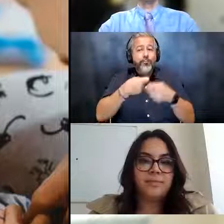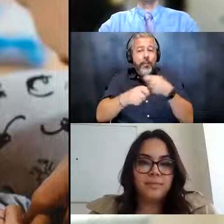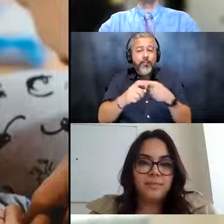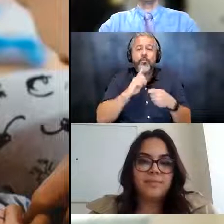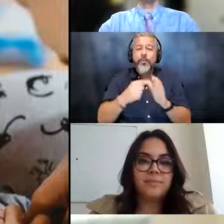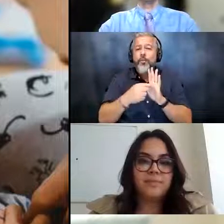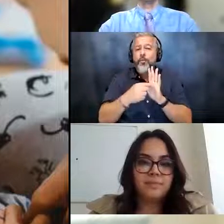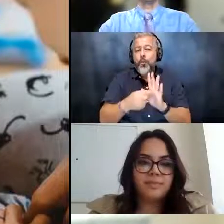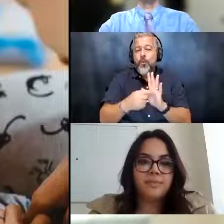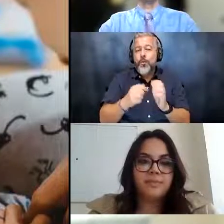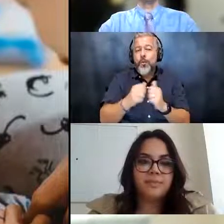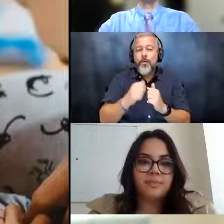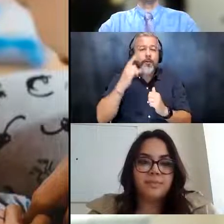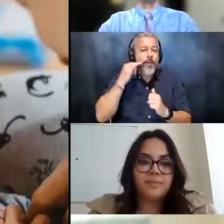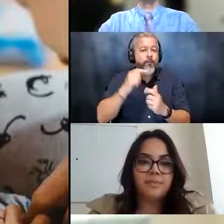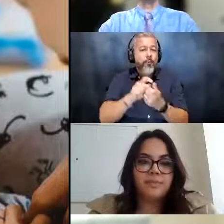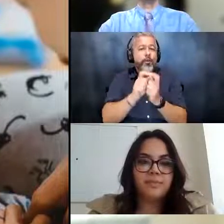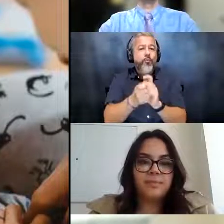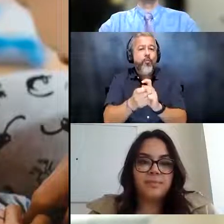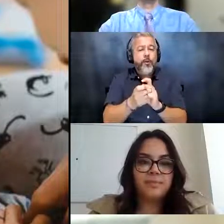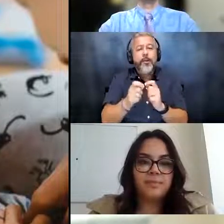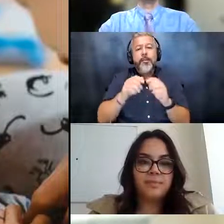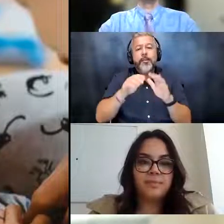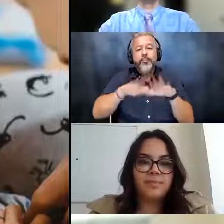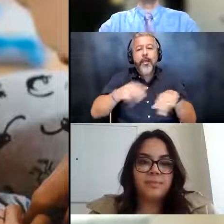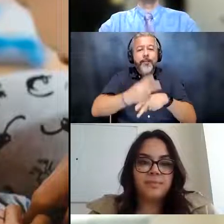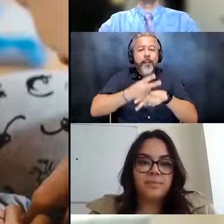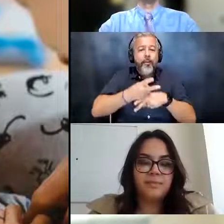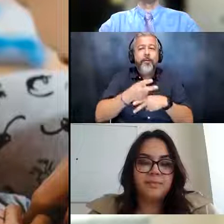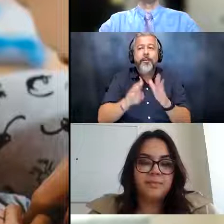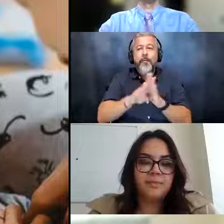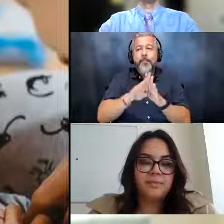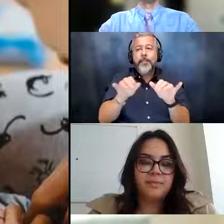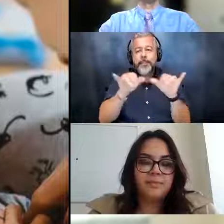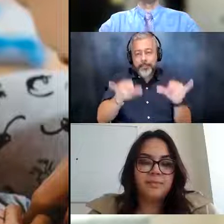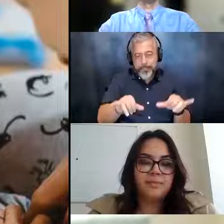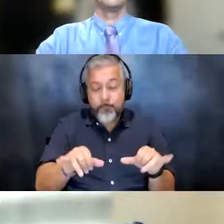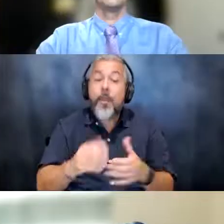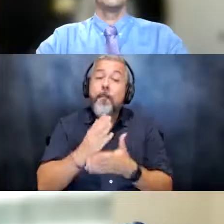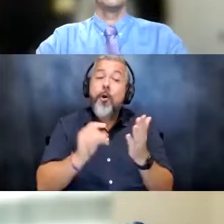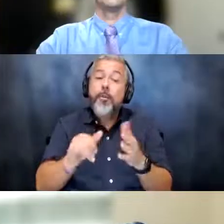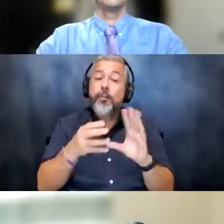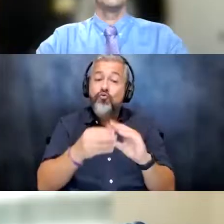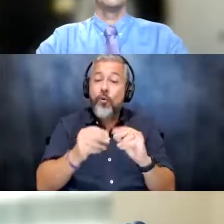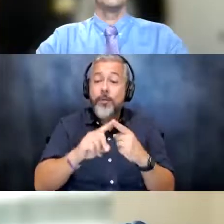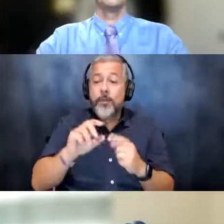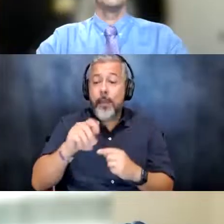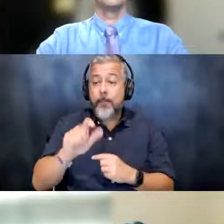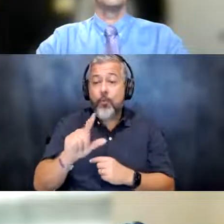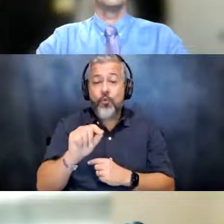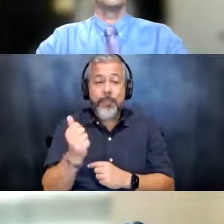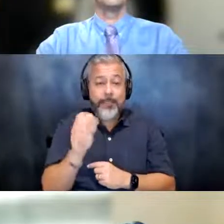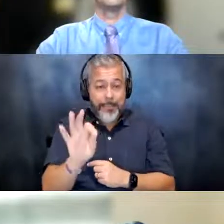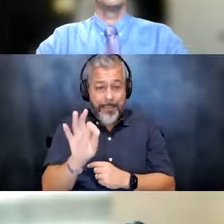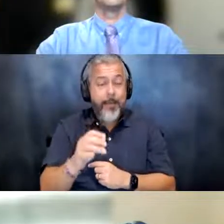California reforming its childcare and development system. And as part of that story is in April 2019,